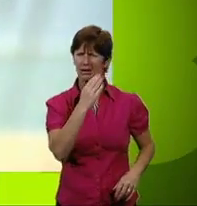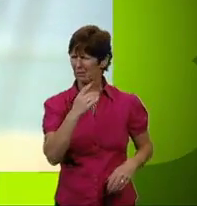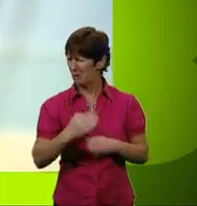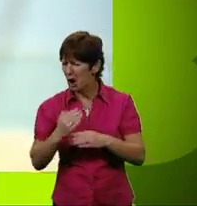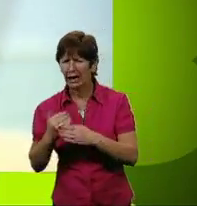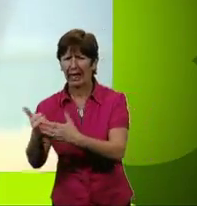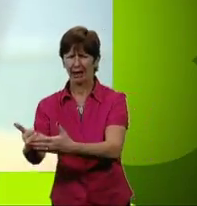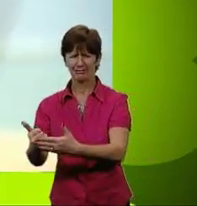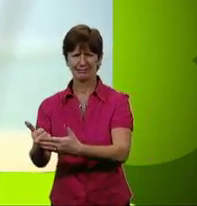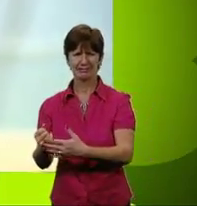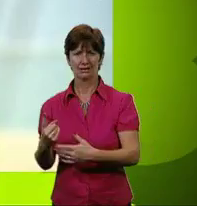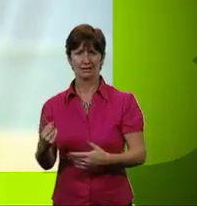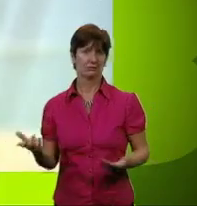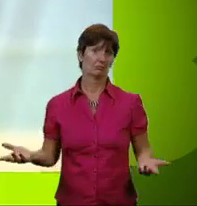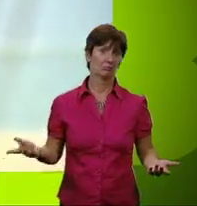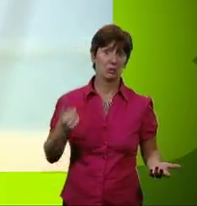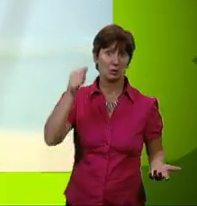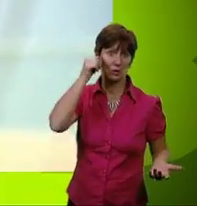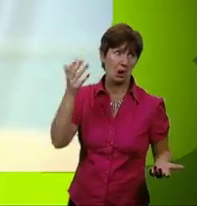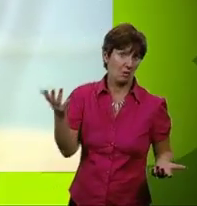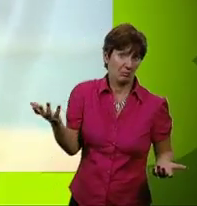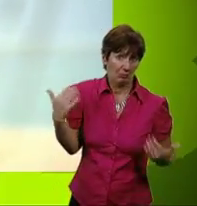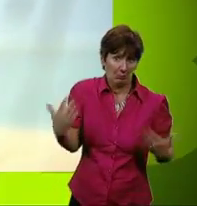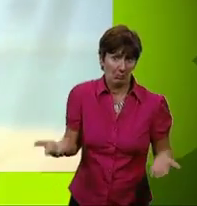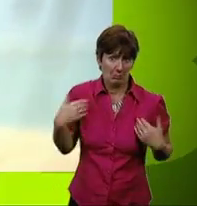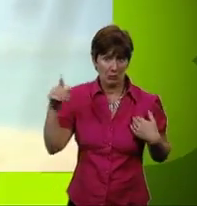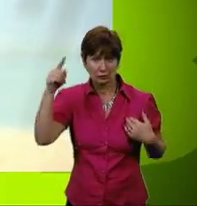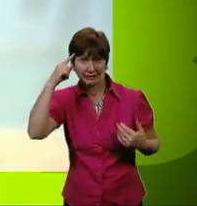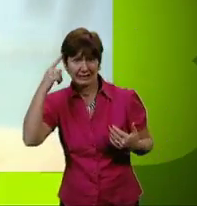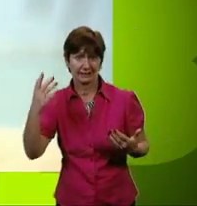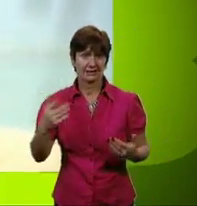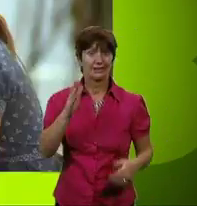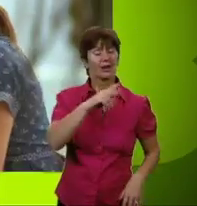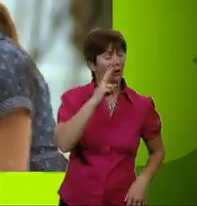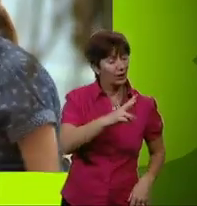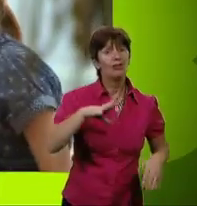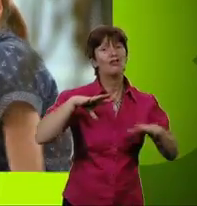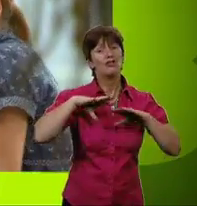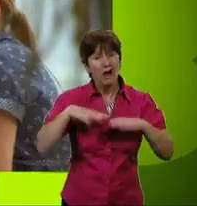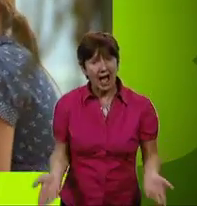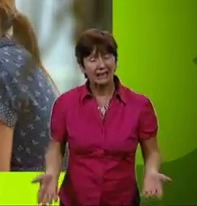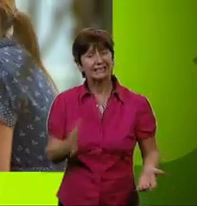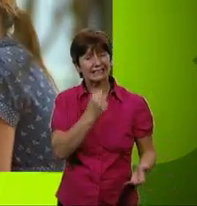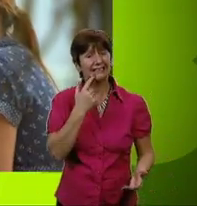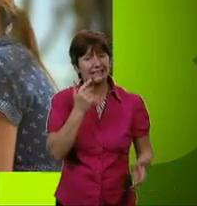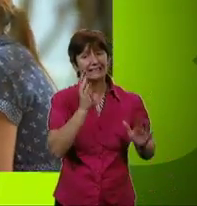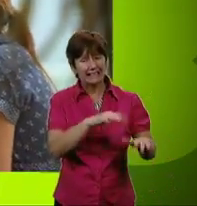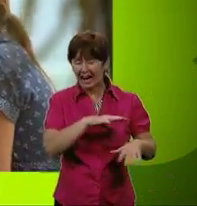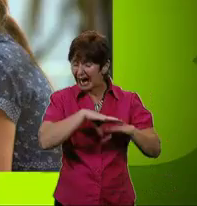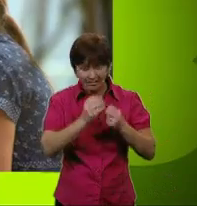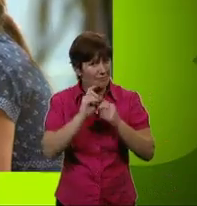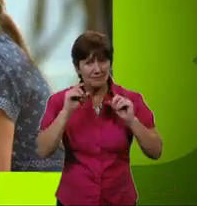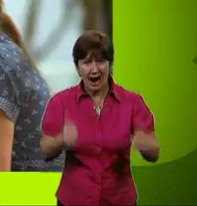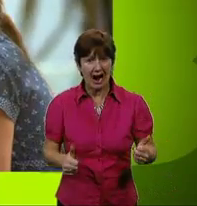working. Who knows what goes on in Abby's head? Look, Megan, just relax. Take it easy. Everything's gonna be